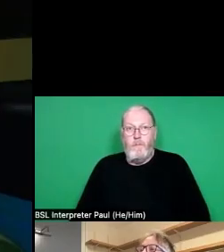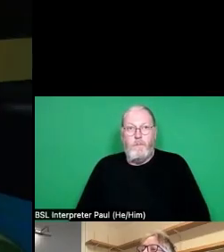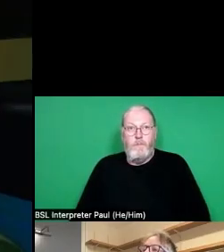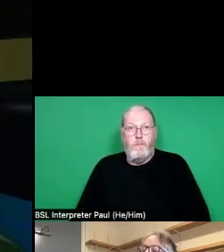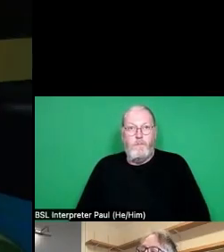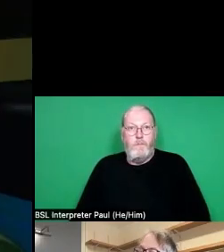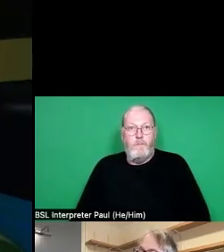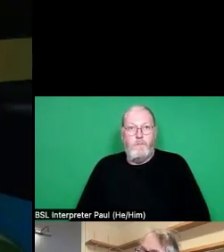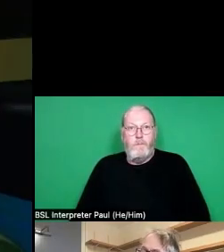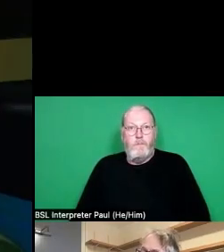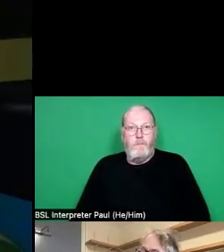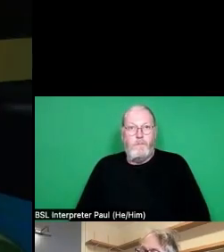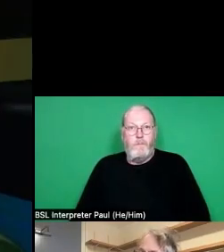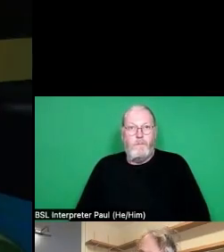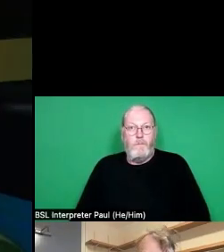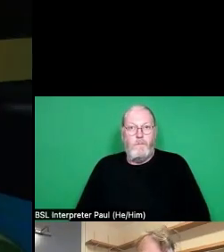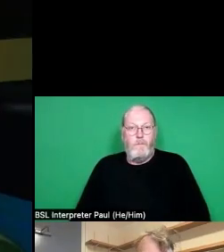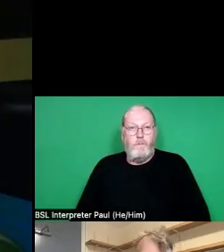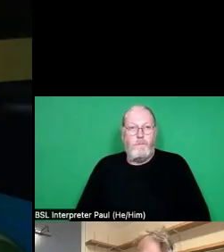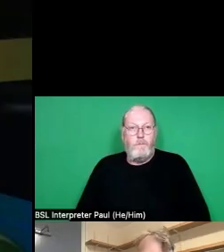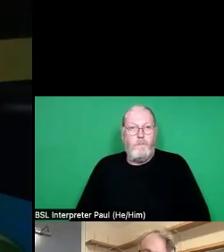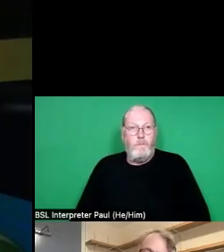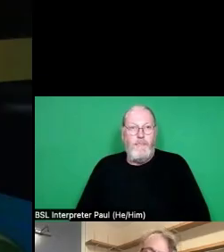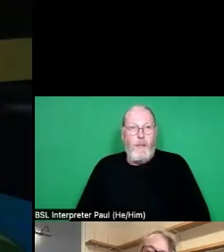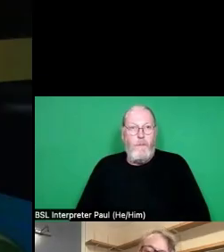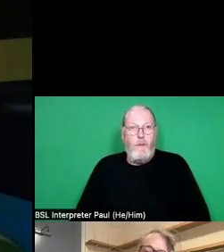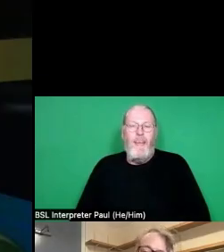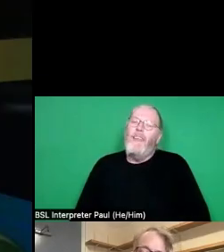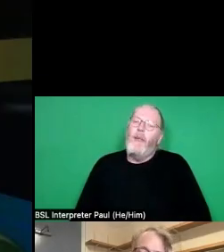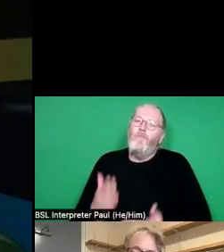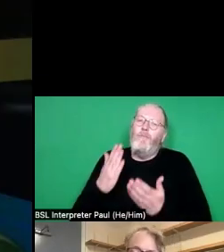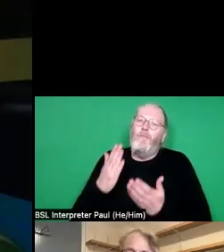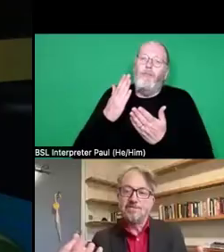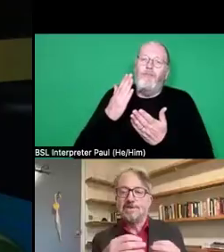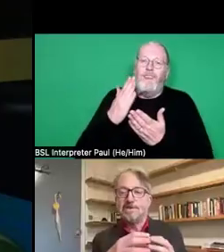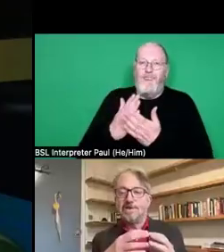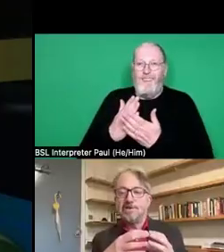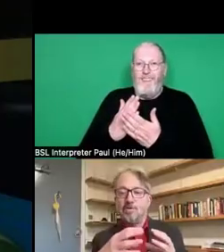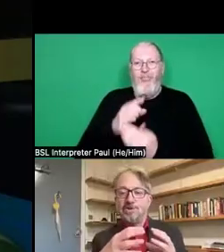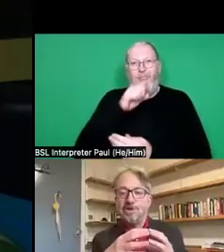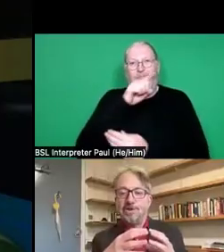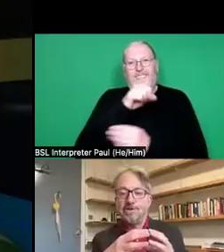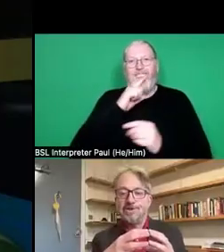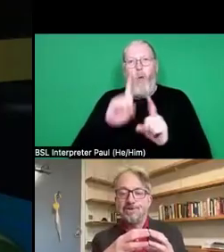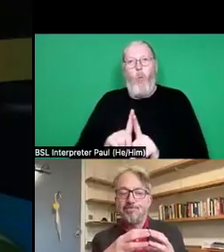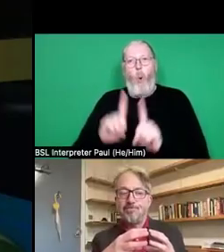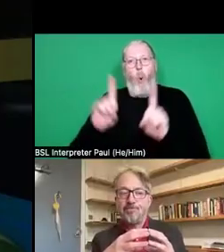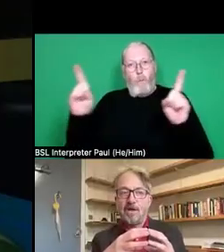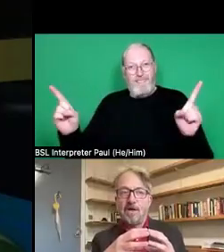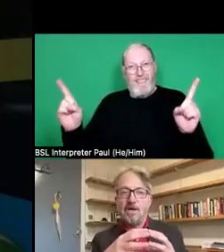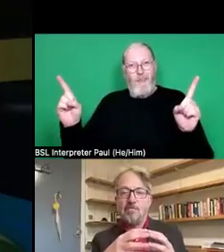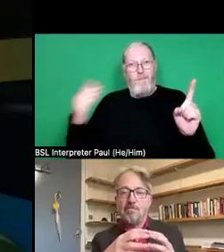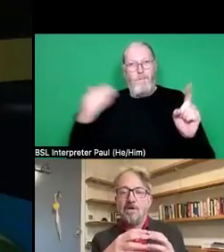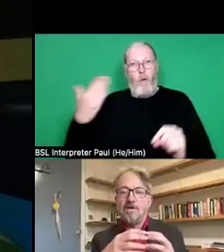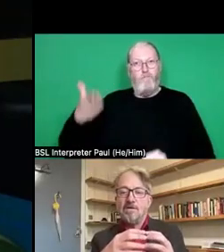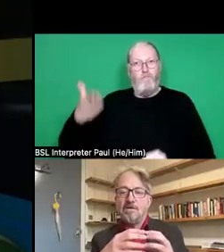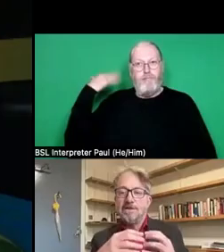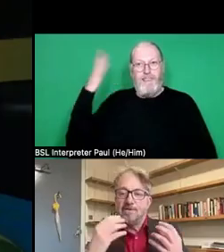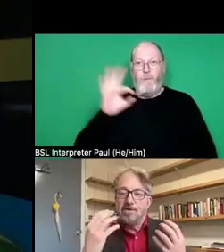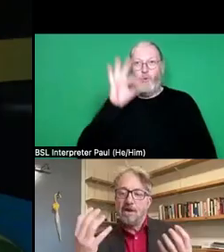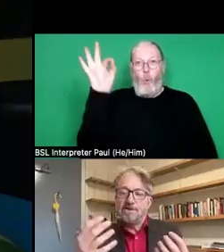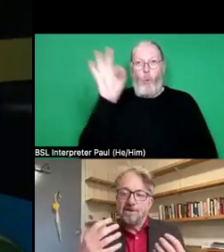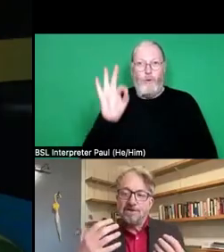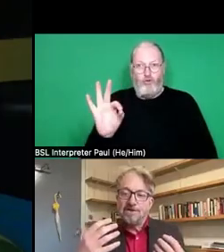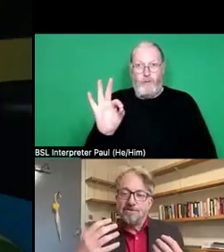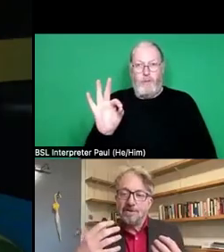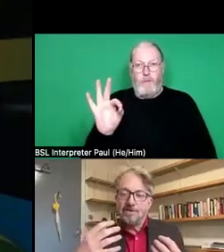I mean, this is the complete opposite of the question I'm about to pose, because I've posed a question in the title of this presentation, which um, is